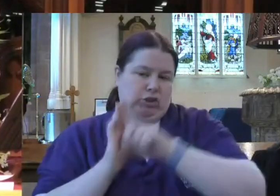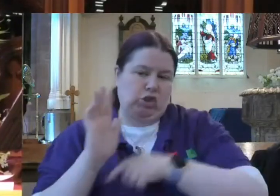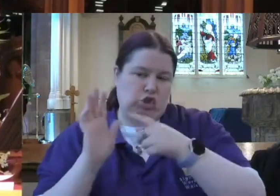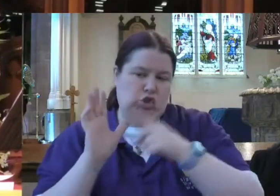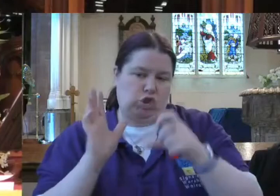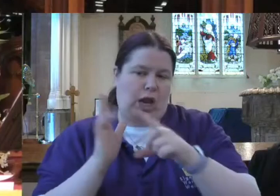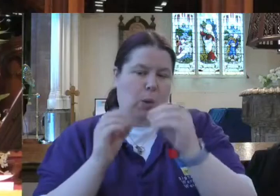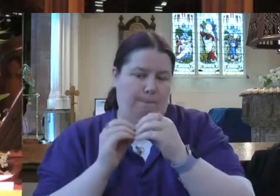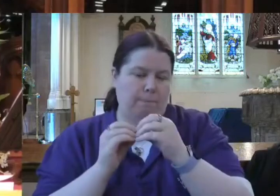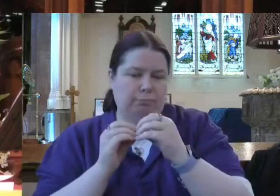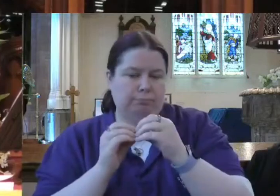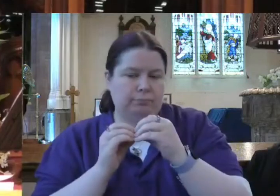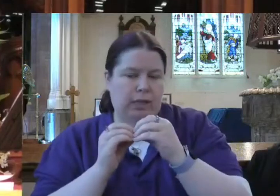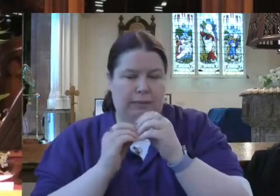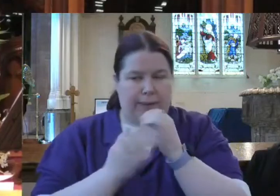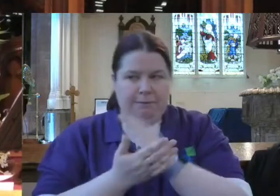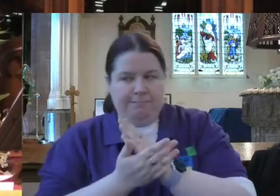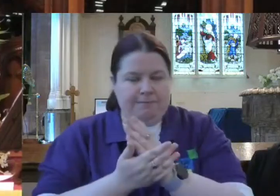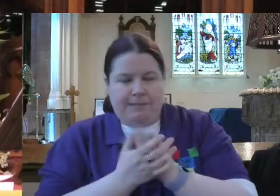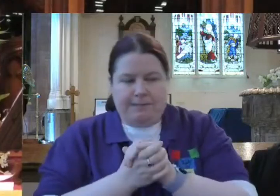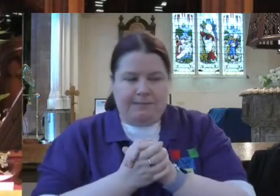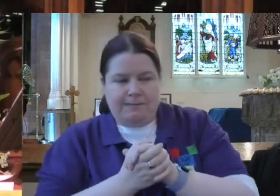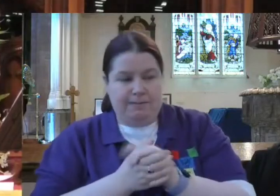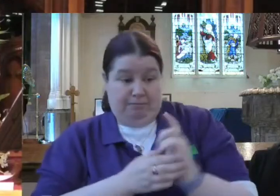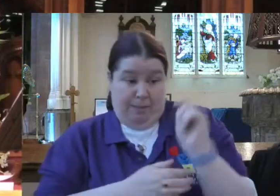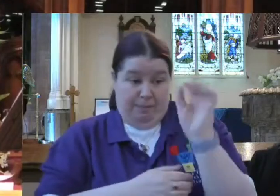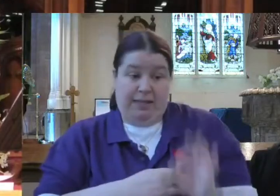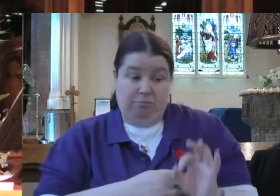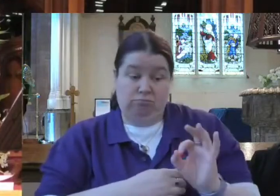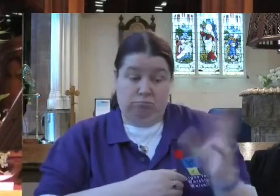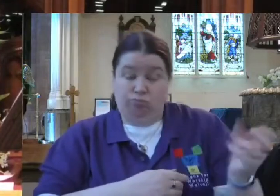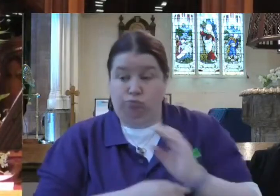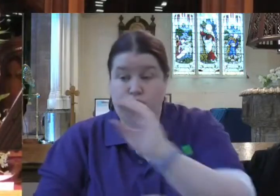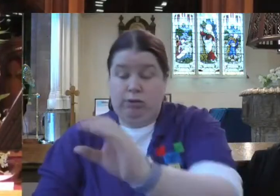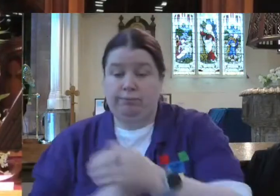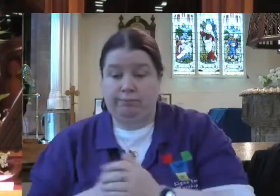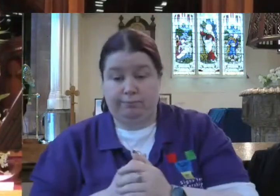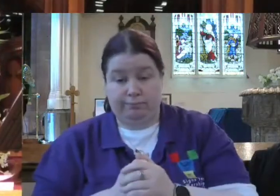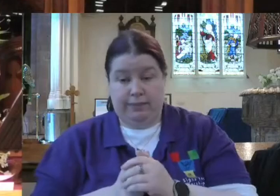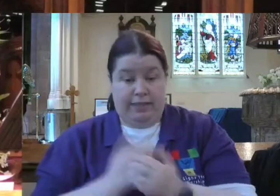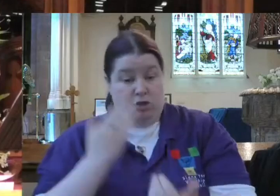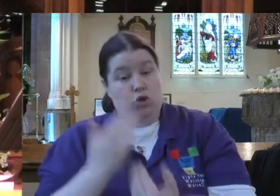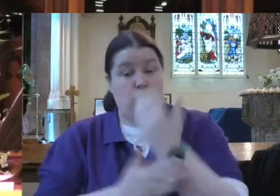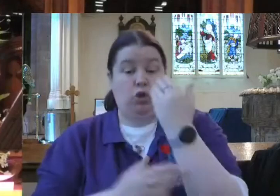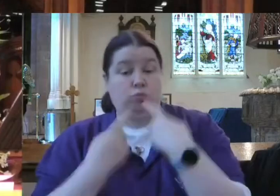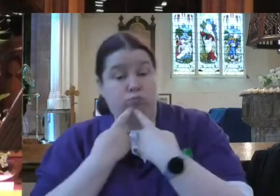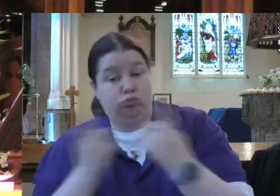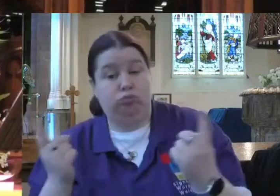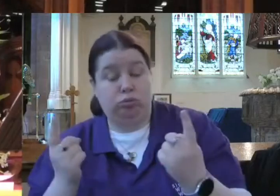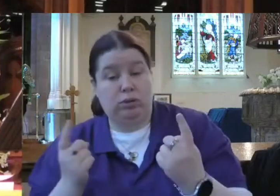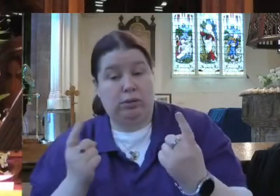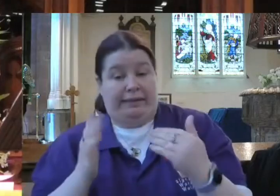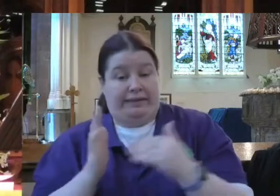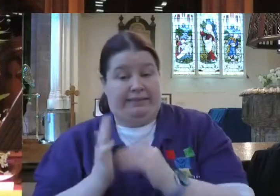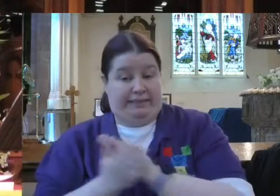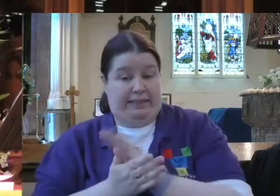swindler, but he still gave 10% of his income. Zacchaeus in the New Testament, he was a despised tax